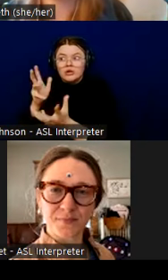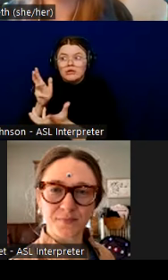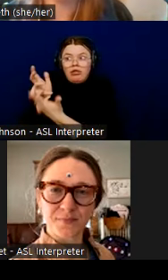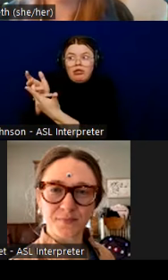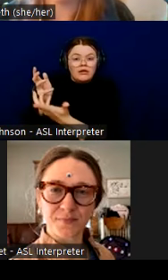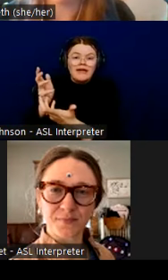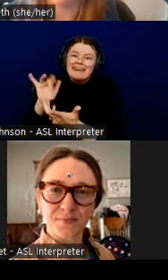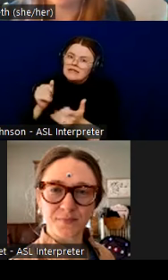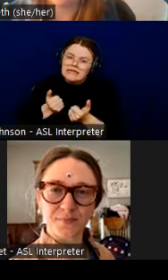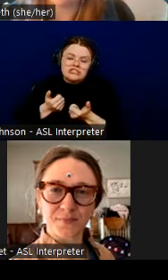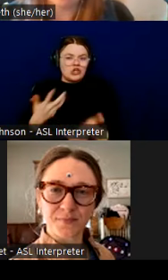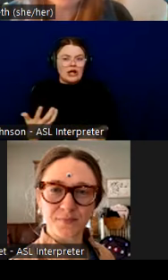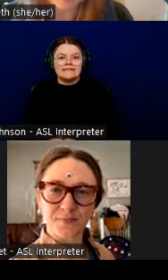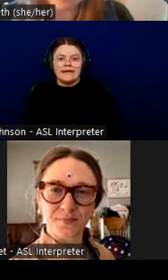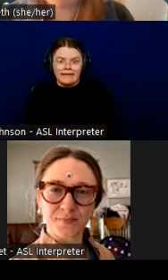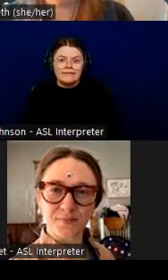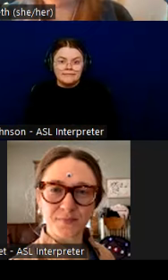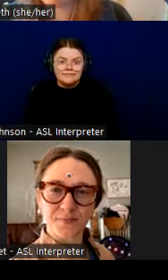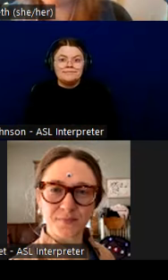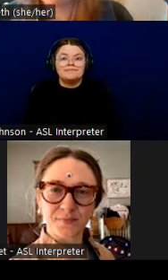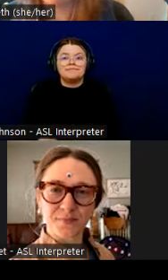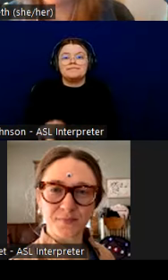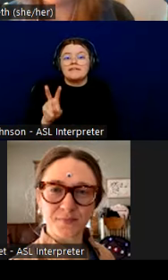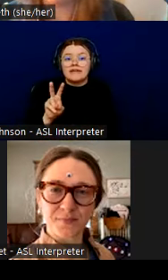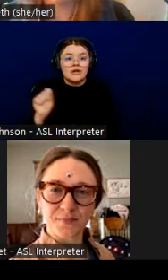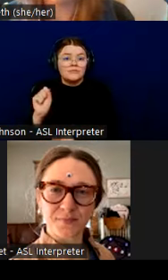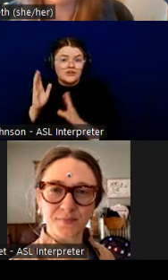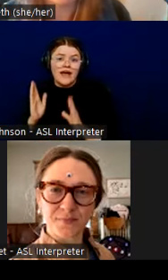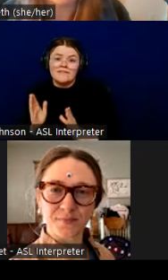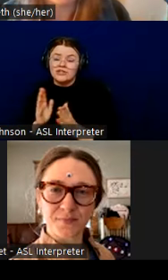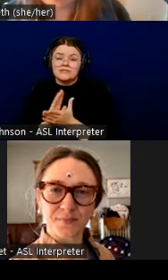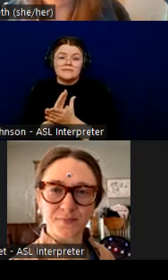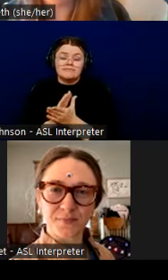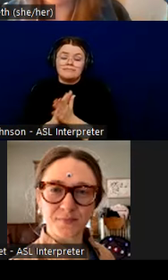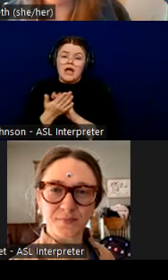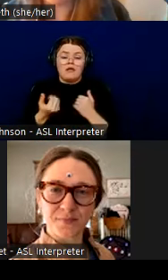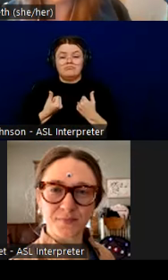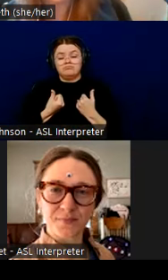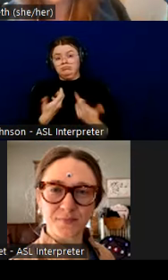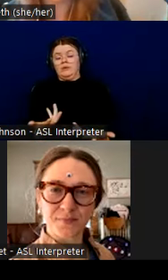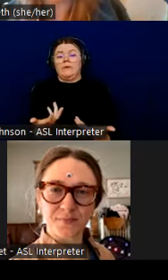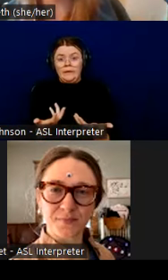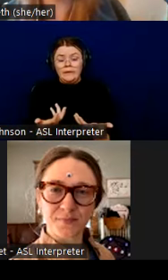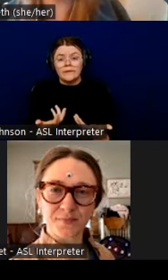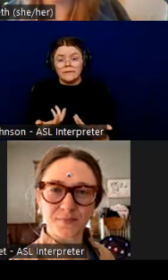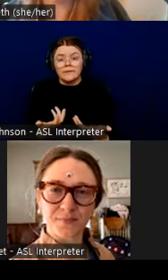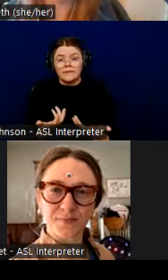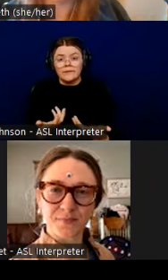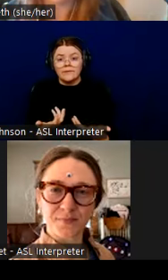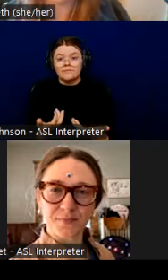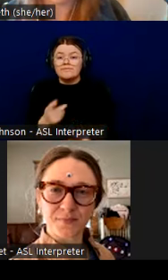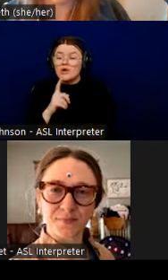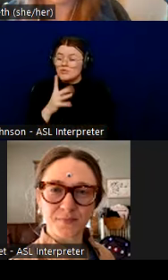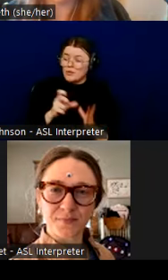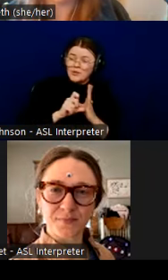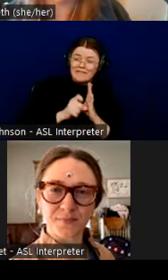That turns victim survivors into a shell of themselves. And again, survivors have no control